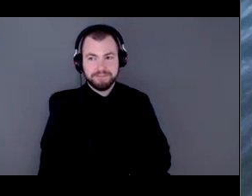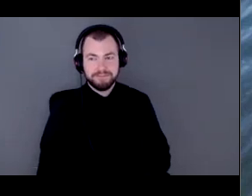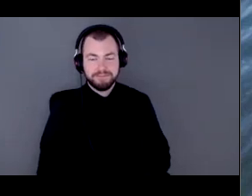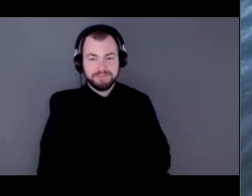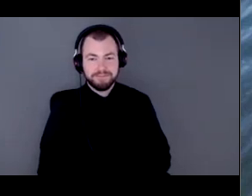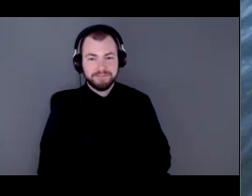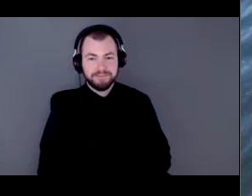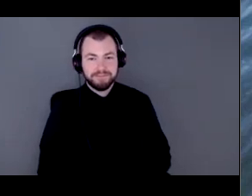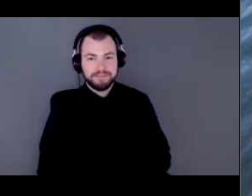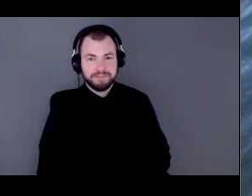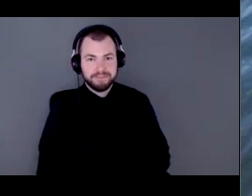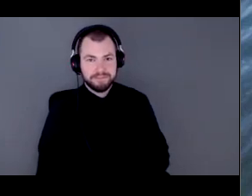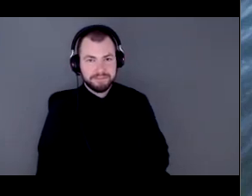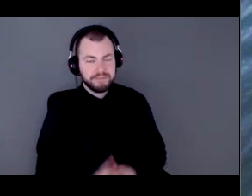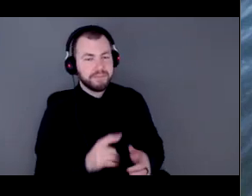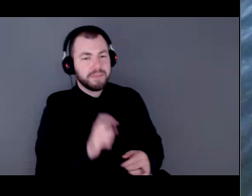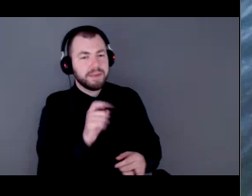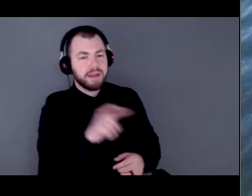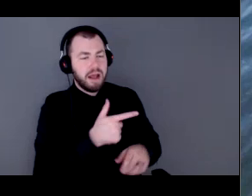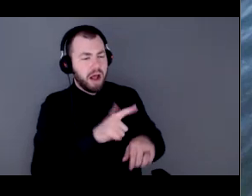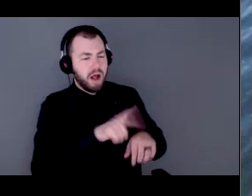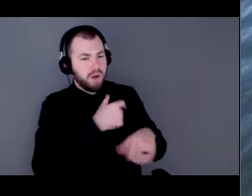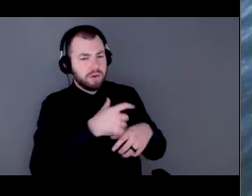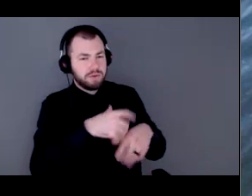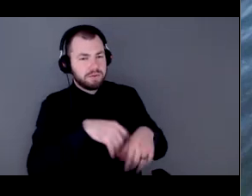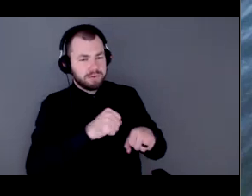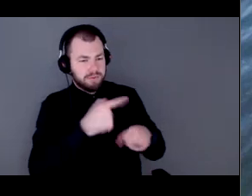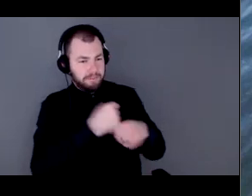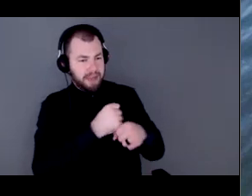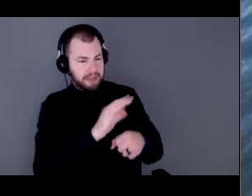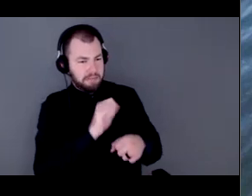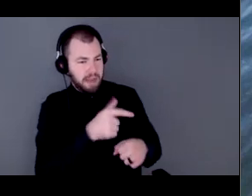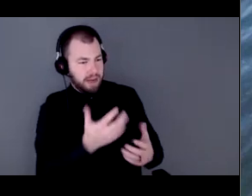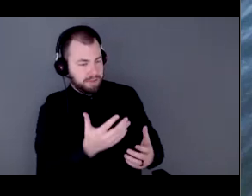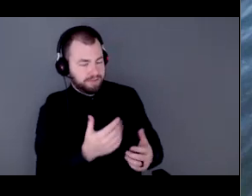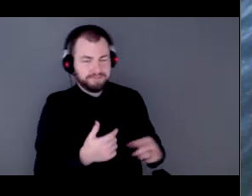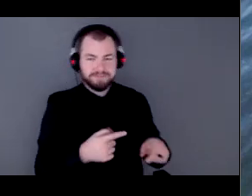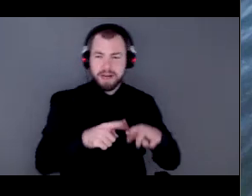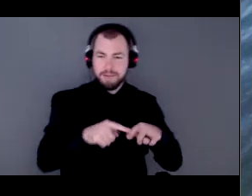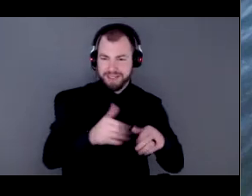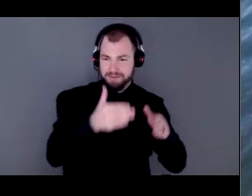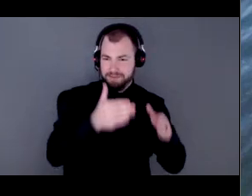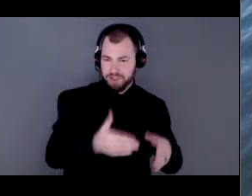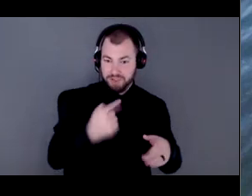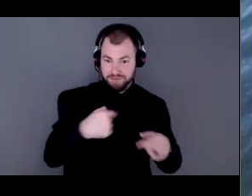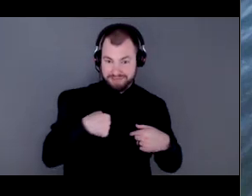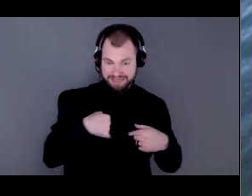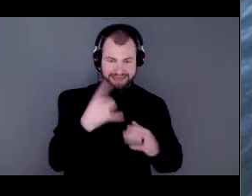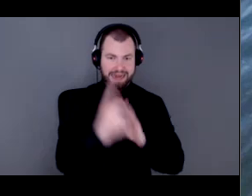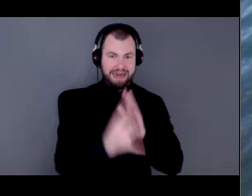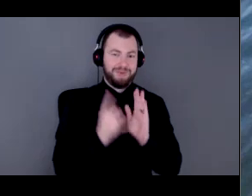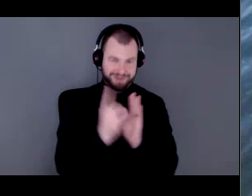About how long does it take to make the bags? Depends on the person. Me, about 8 hours.